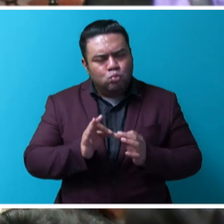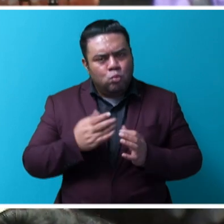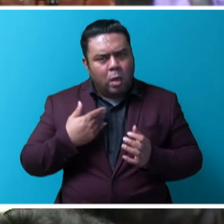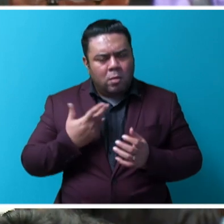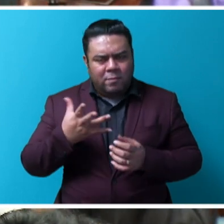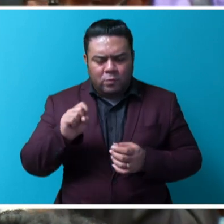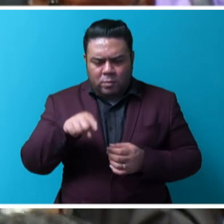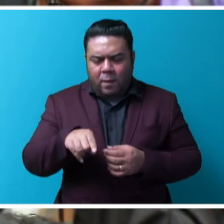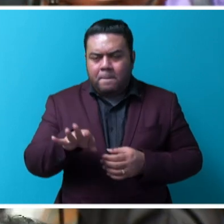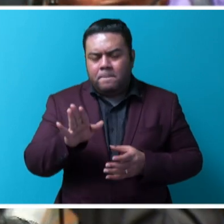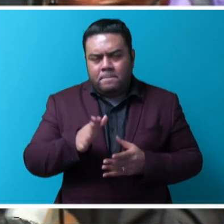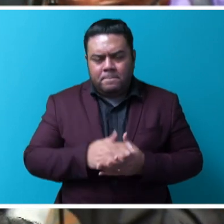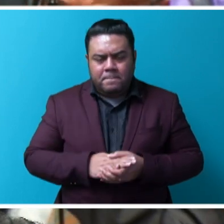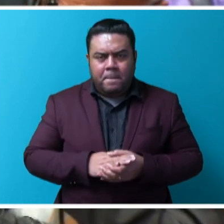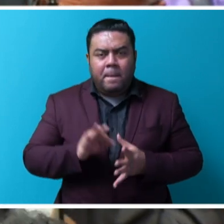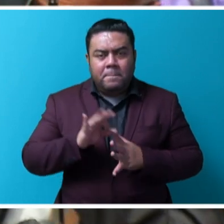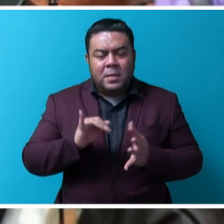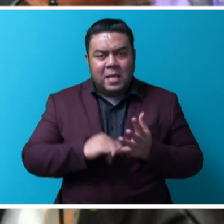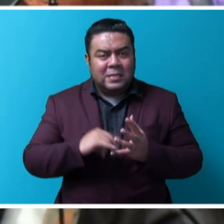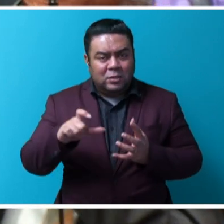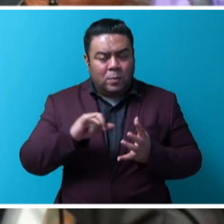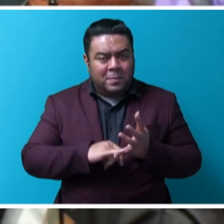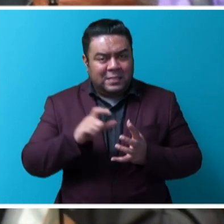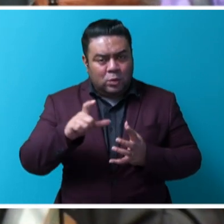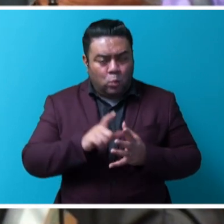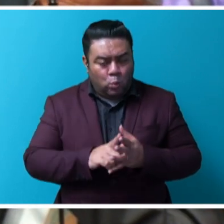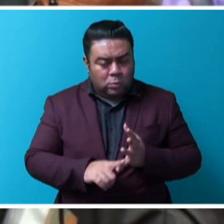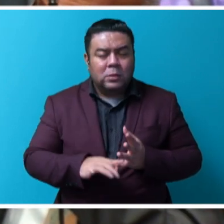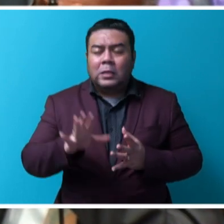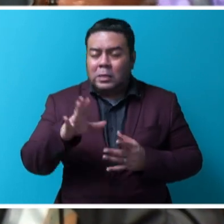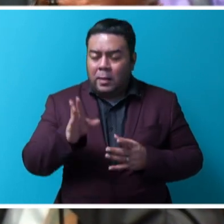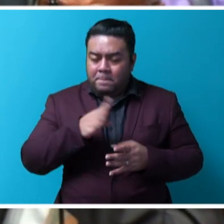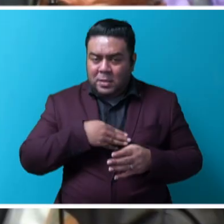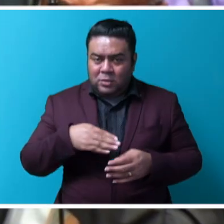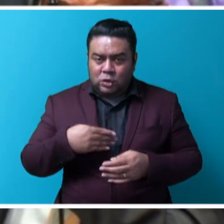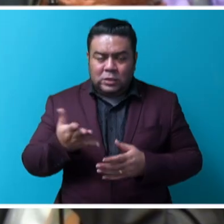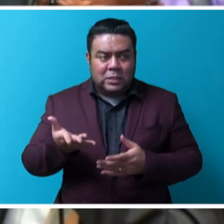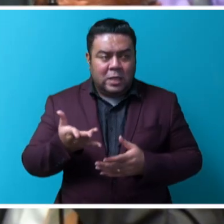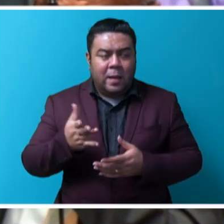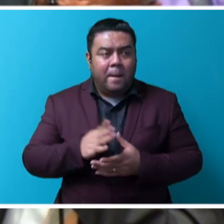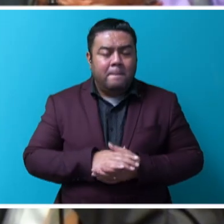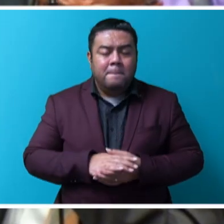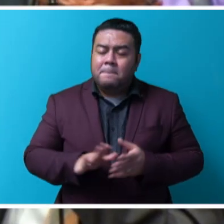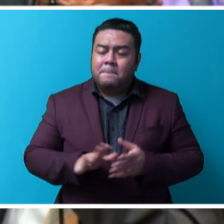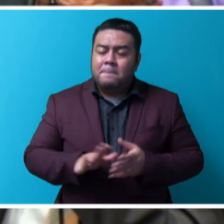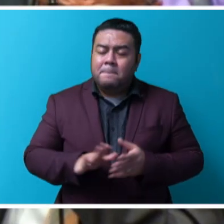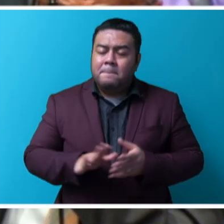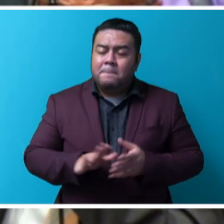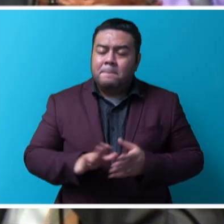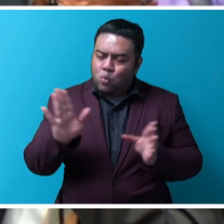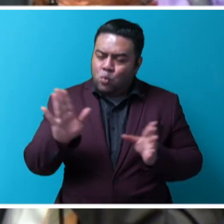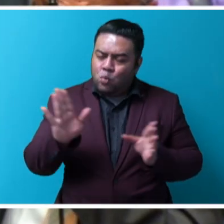the Lau Group, Kandavu, and the Konrawe Ringgold Islands. This 5-year project is implemented in partnership